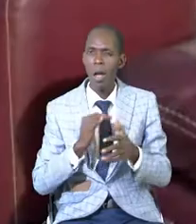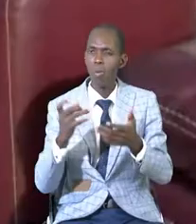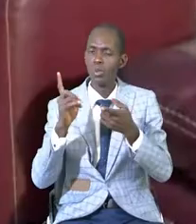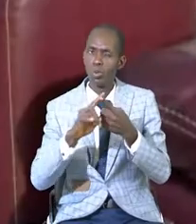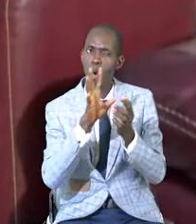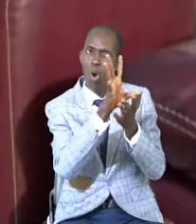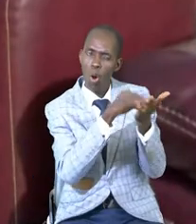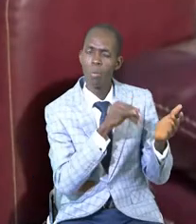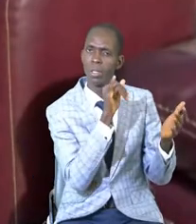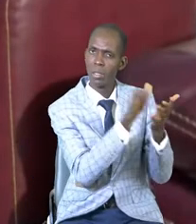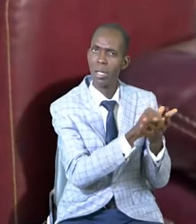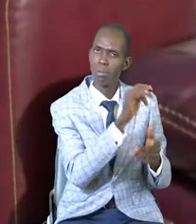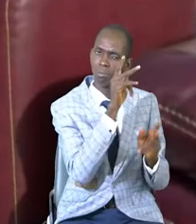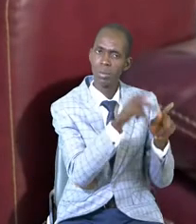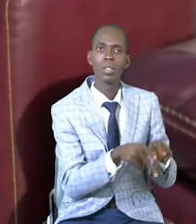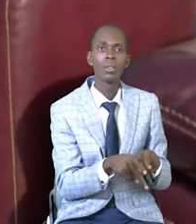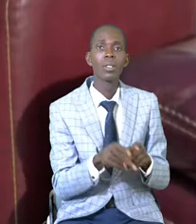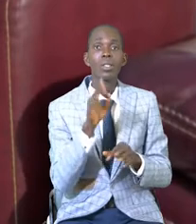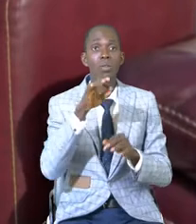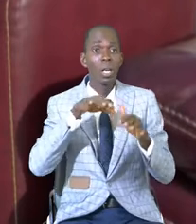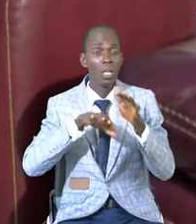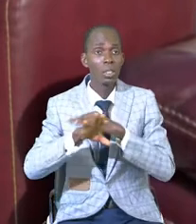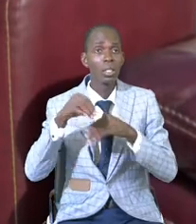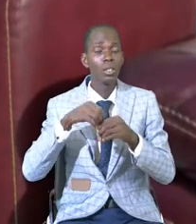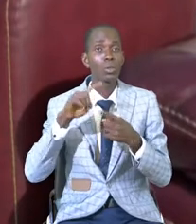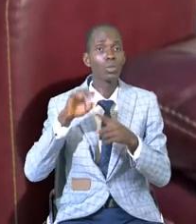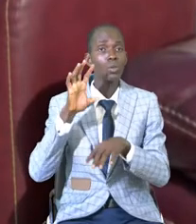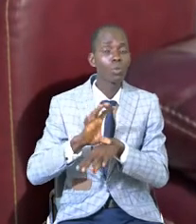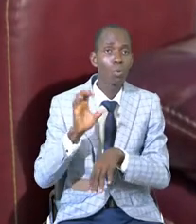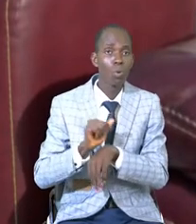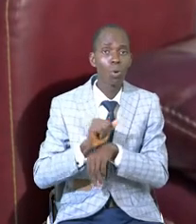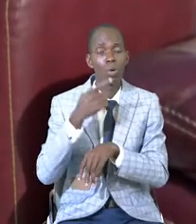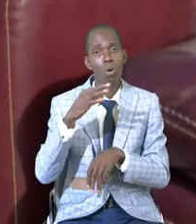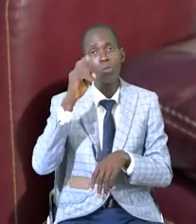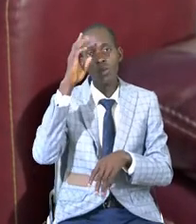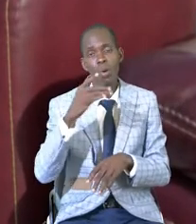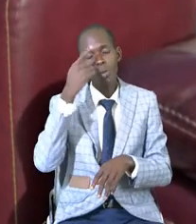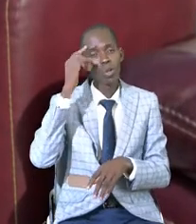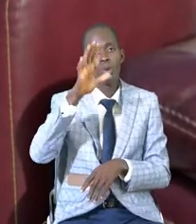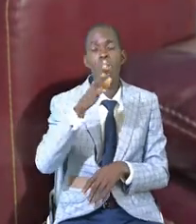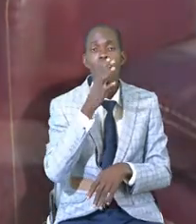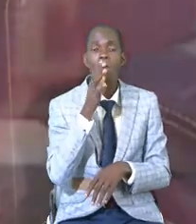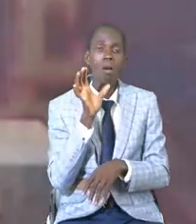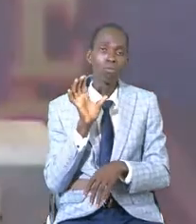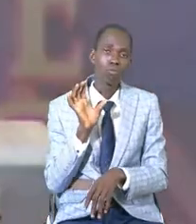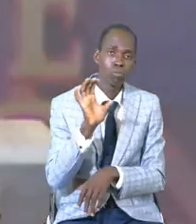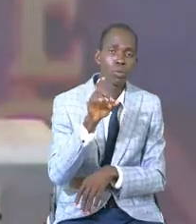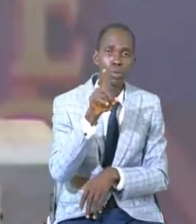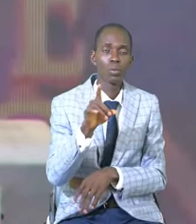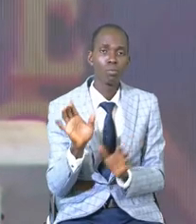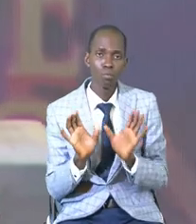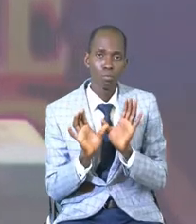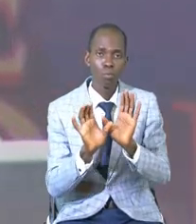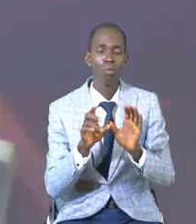that. If you get into the ministry, just because mama said, I want you to be a pastor, to be